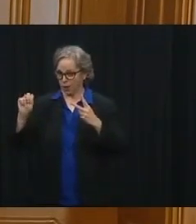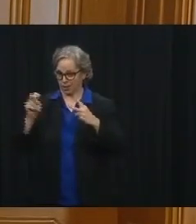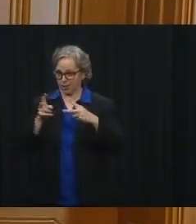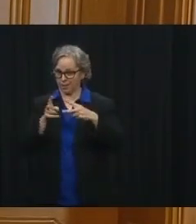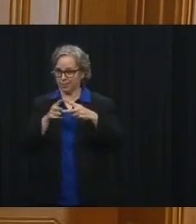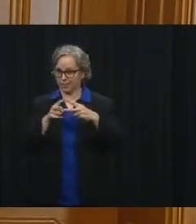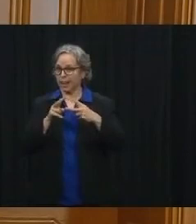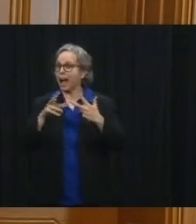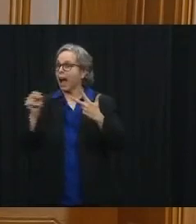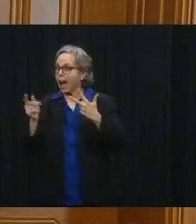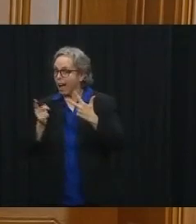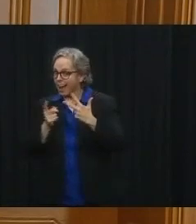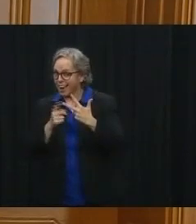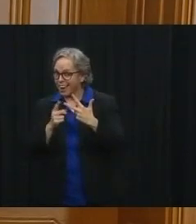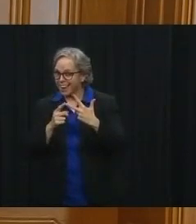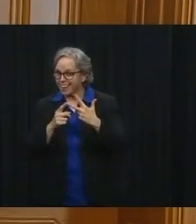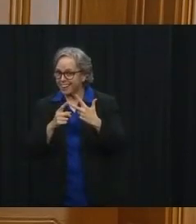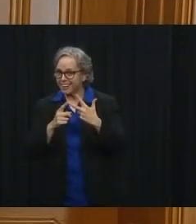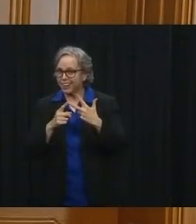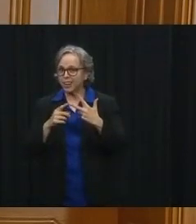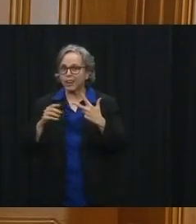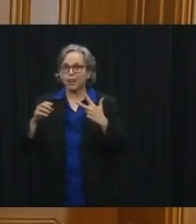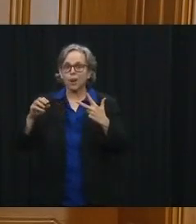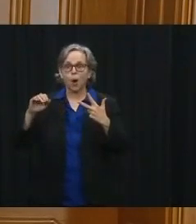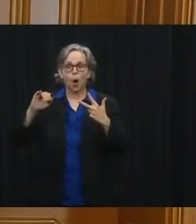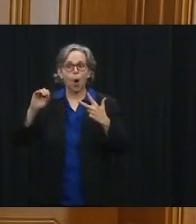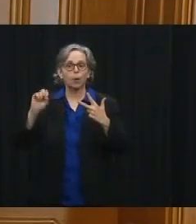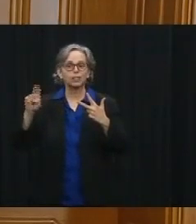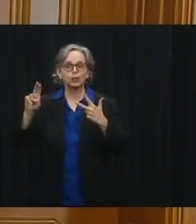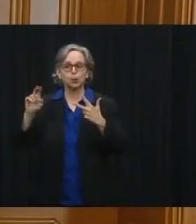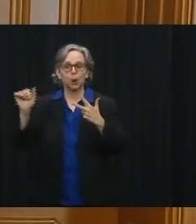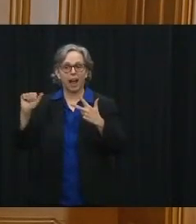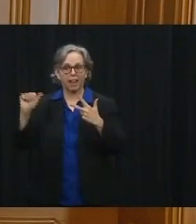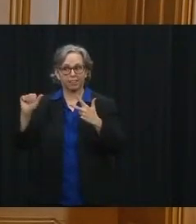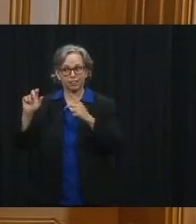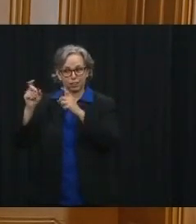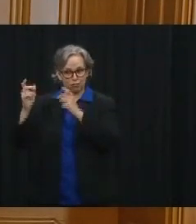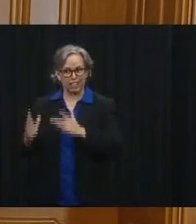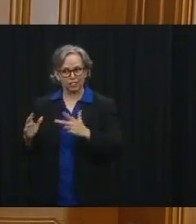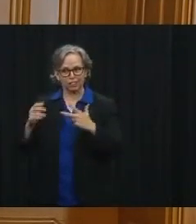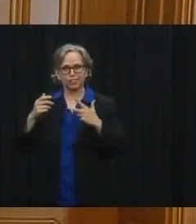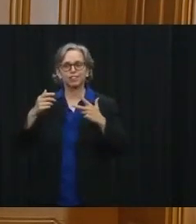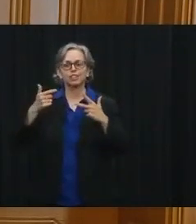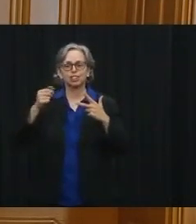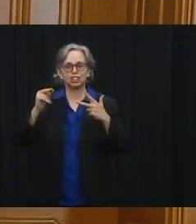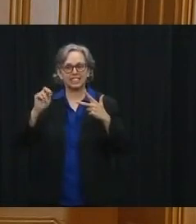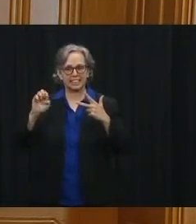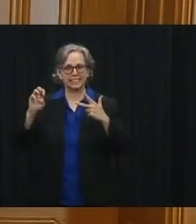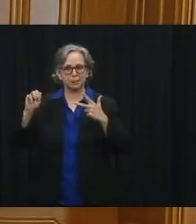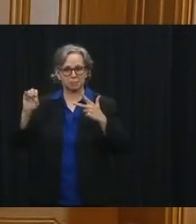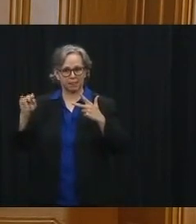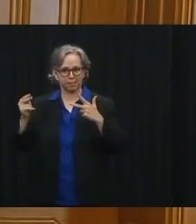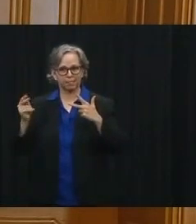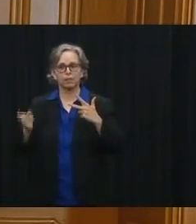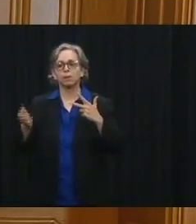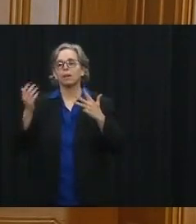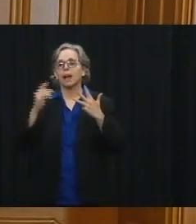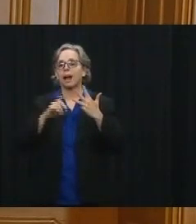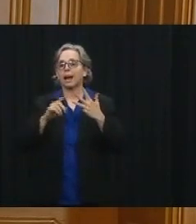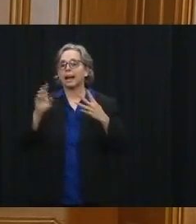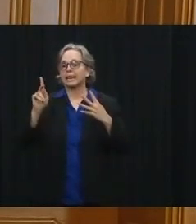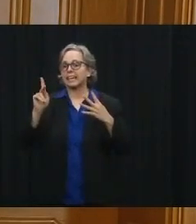OSU Athletic Director, Cam Atkinson, Columbus Blue Jackets, David Bell, Cincinnati Reds